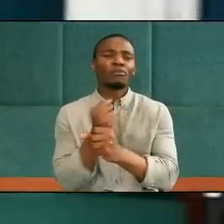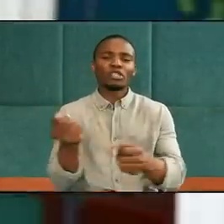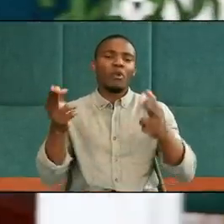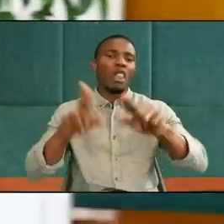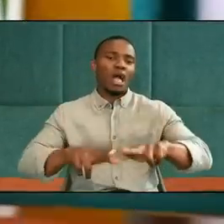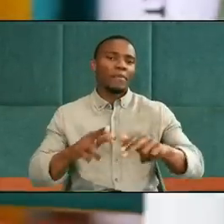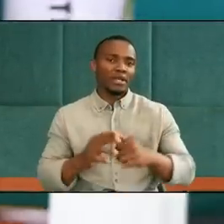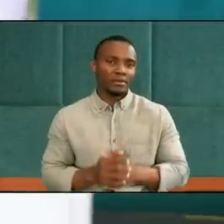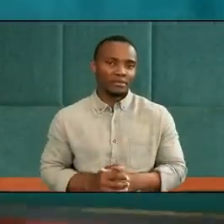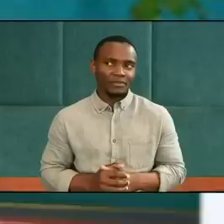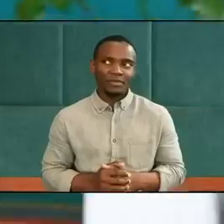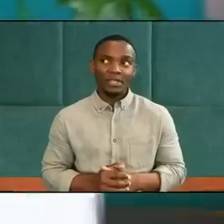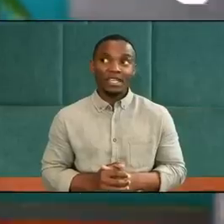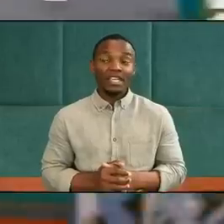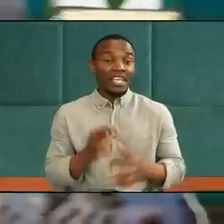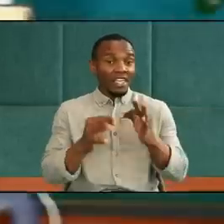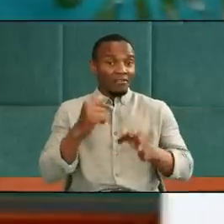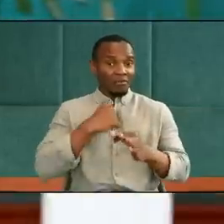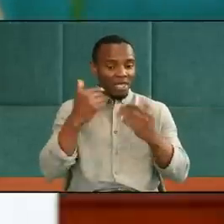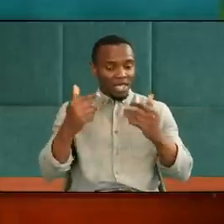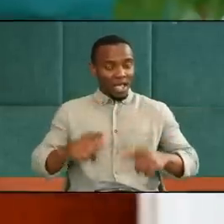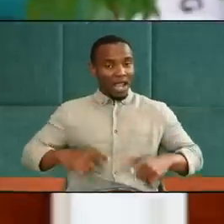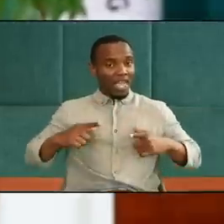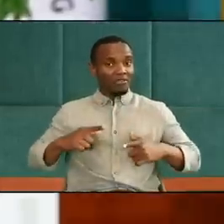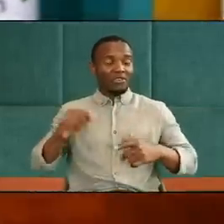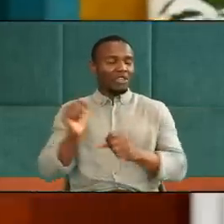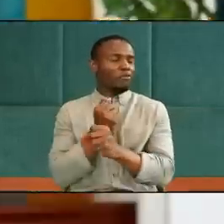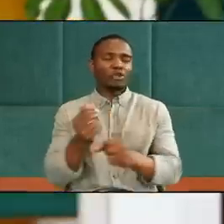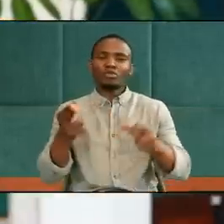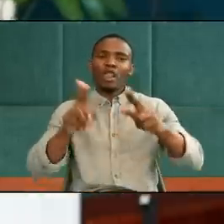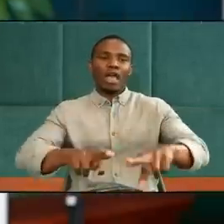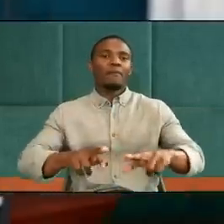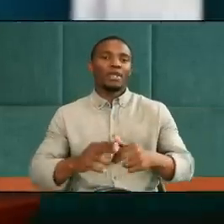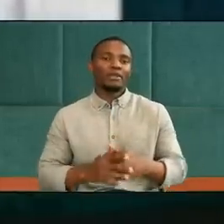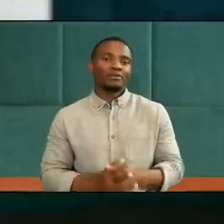will happen to you. Not as long as Peter is around."